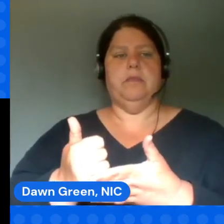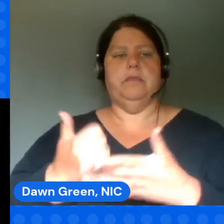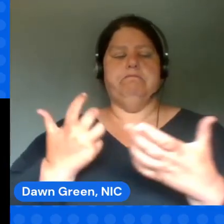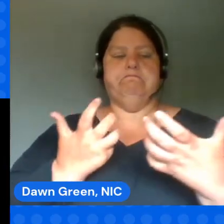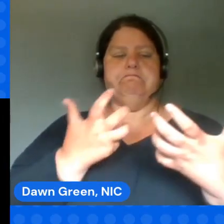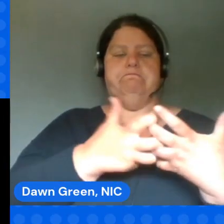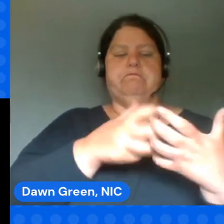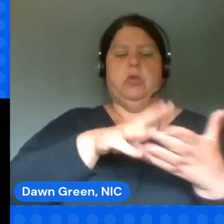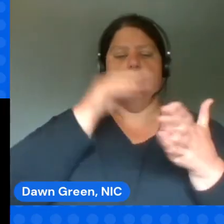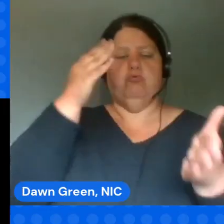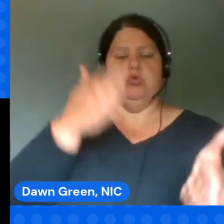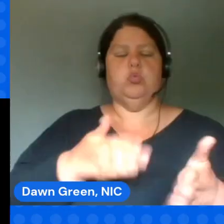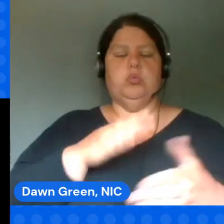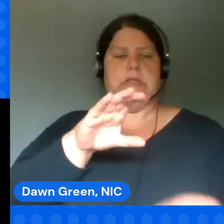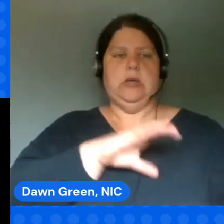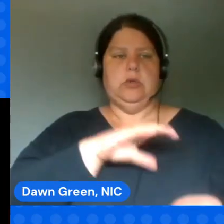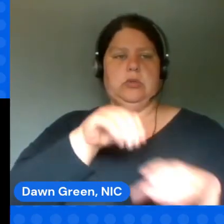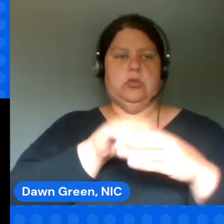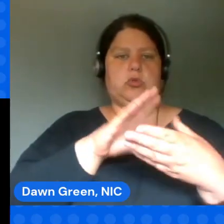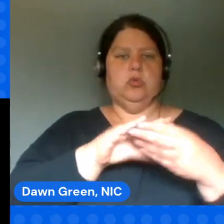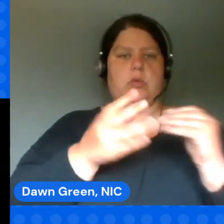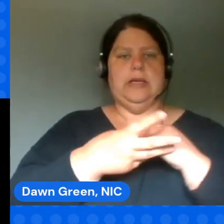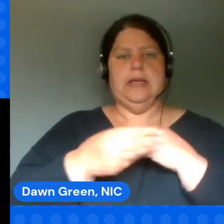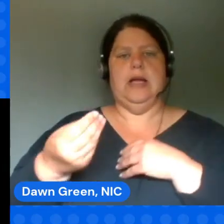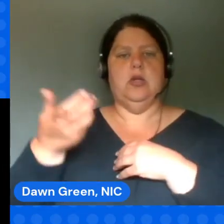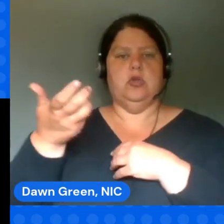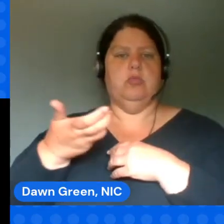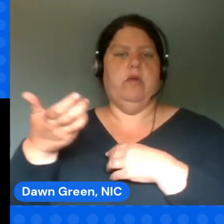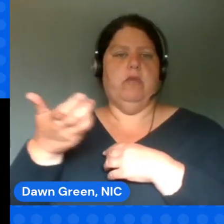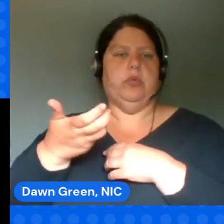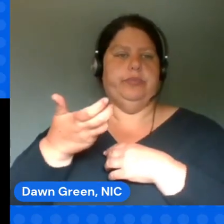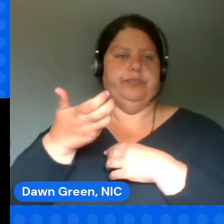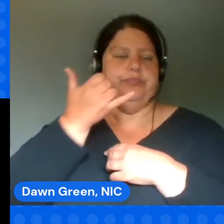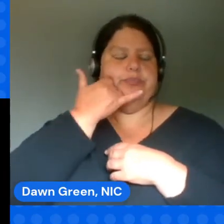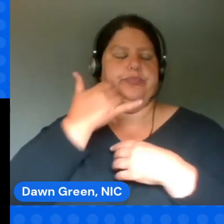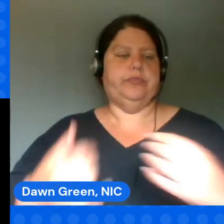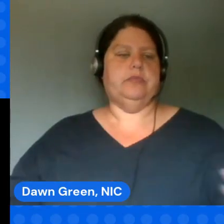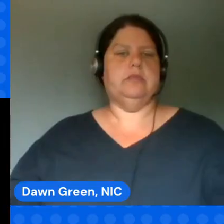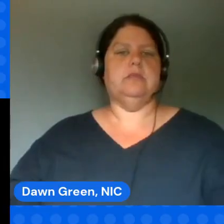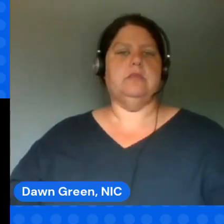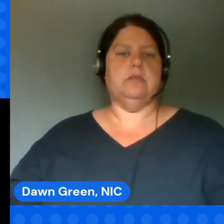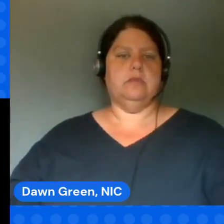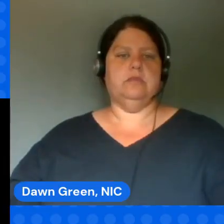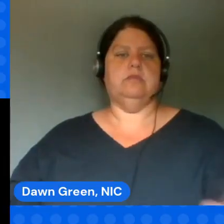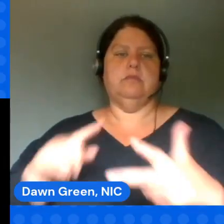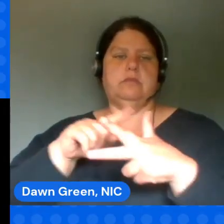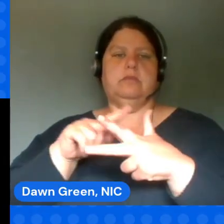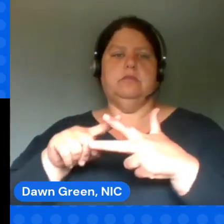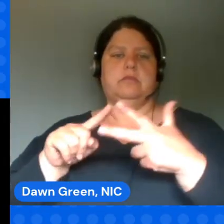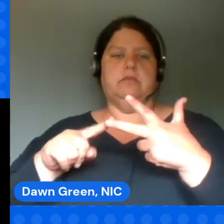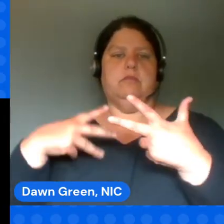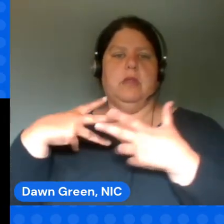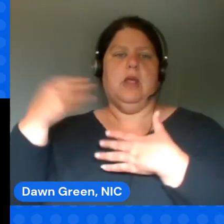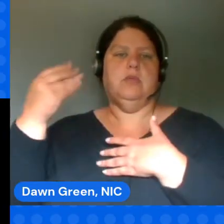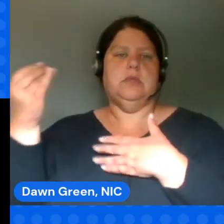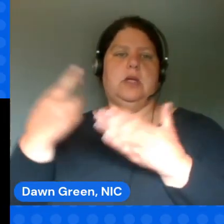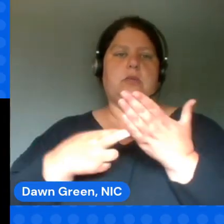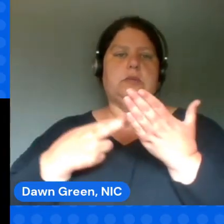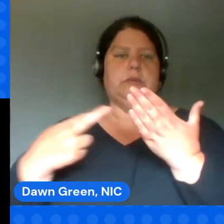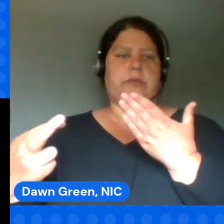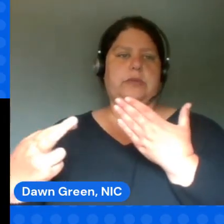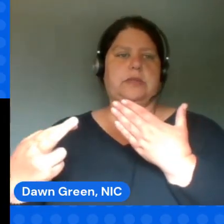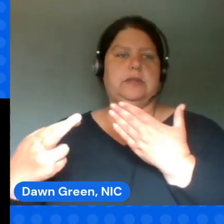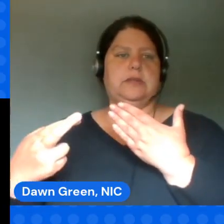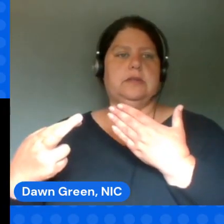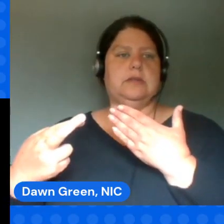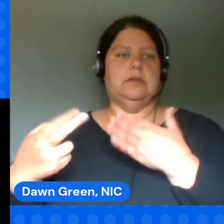stories, and then your smartphone. Okay, so those are some three additional outside resources